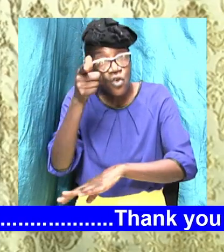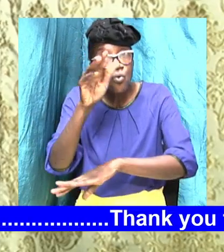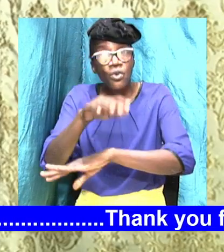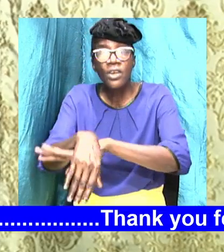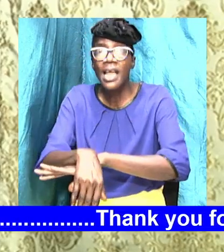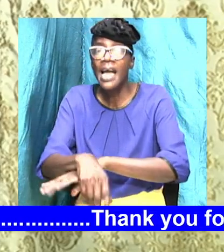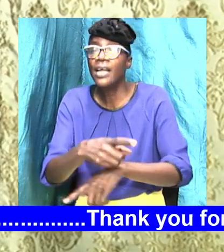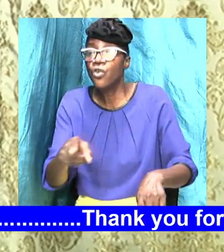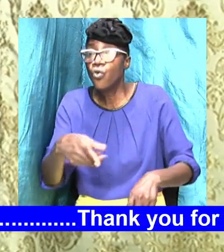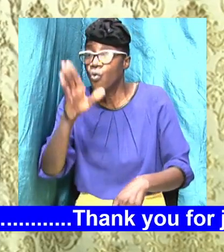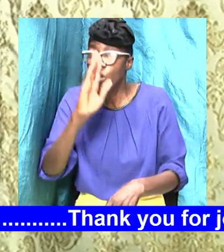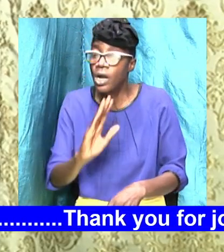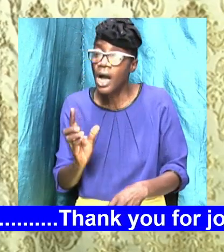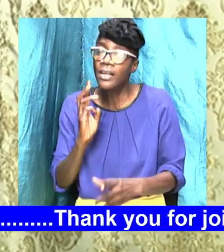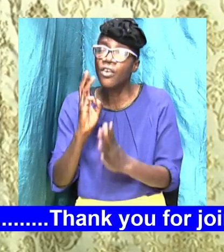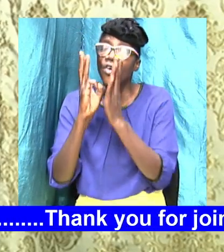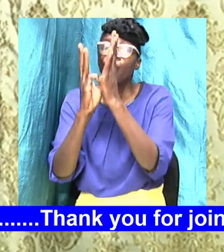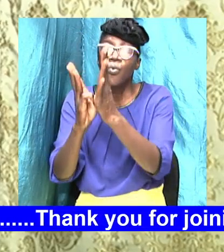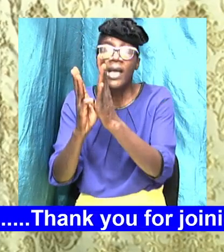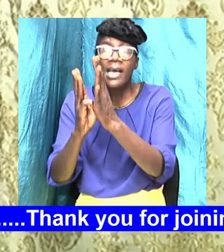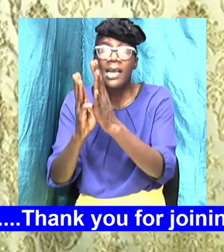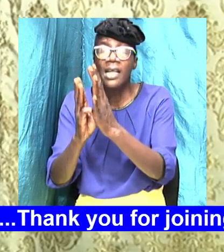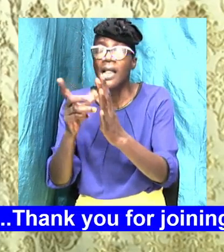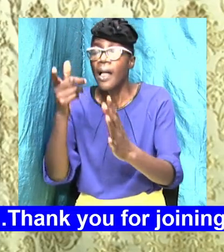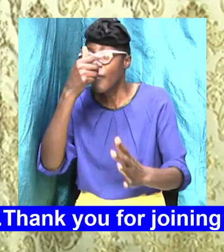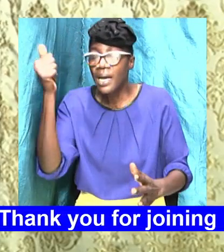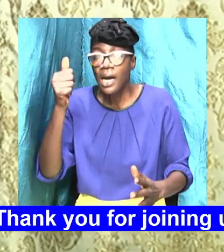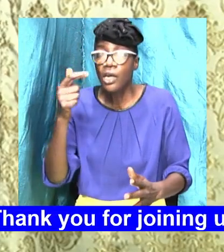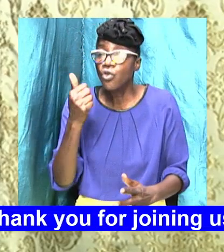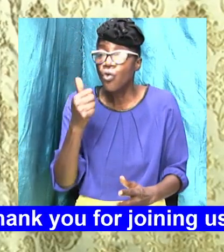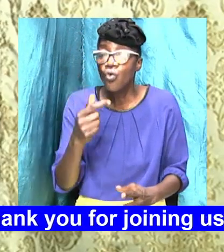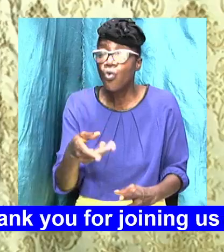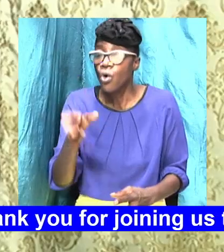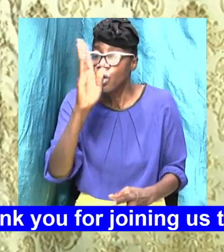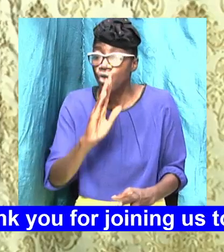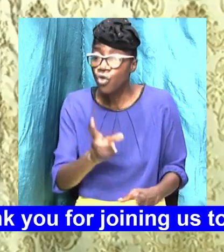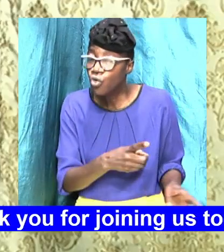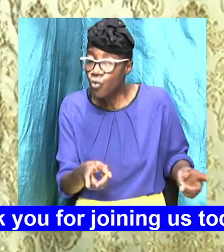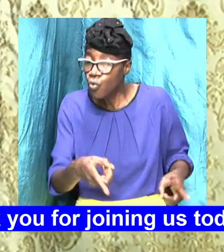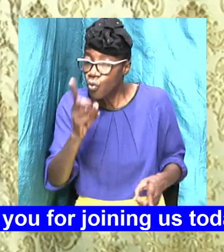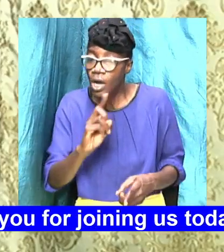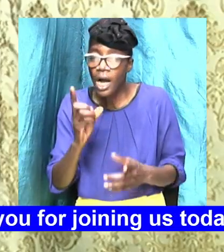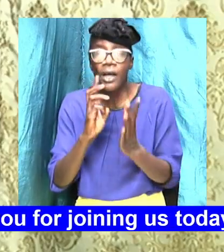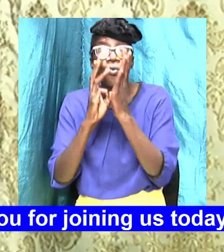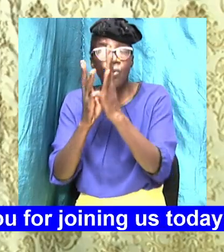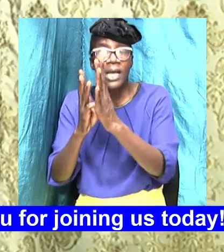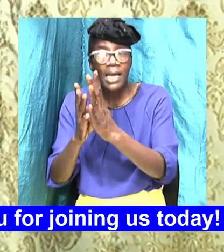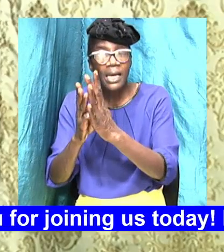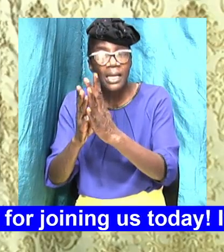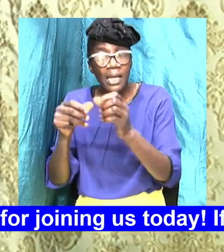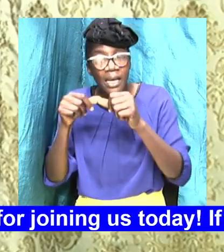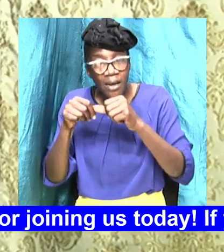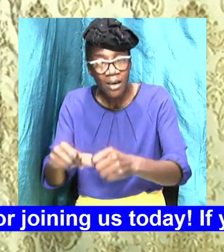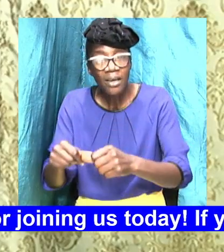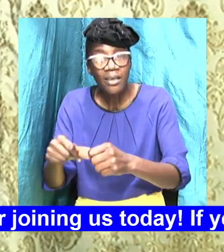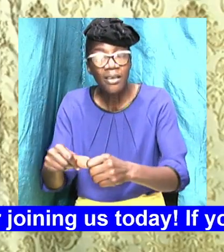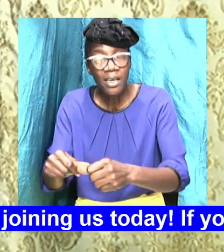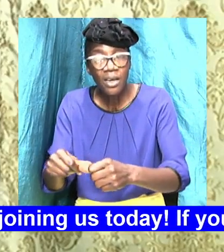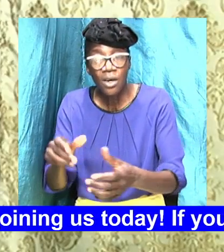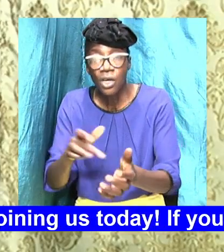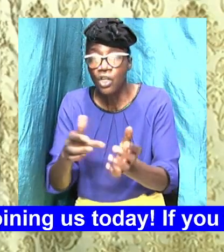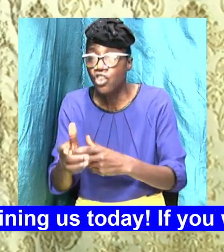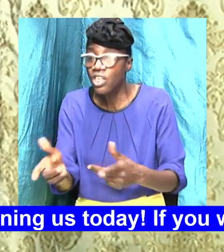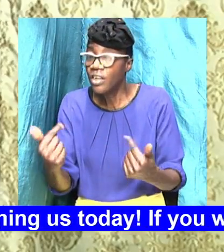of God, because he that doeth the will of God will abide. When Jesus Christ comes, you do it the will of God, he will